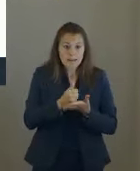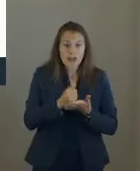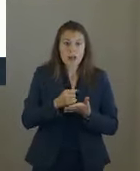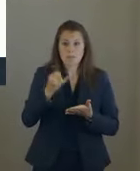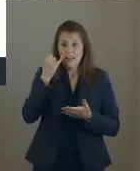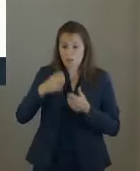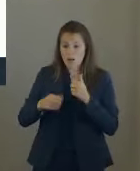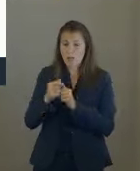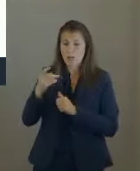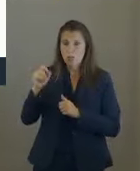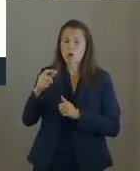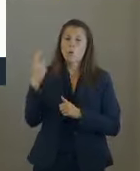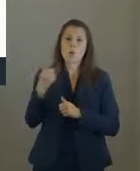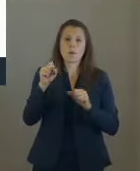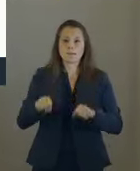the portal.